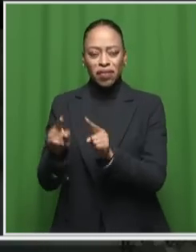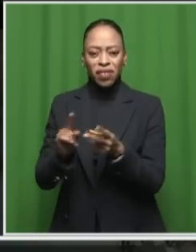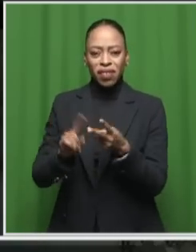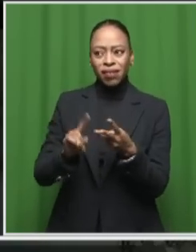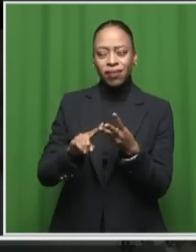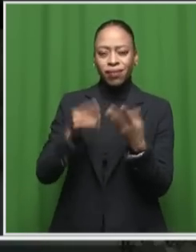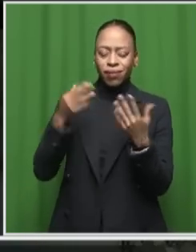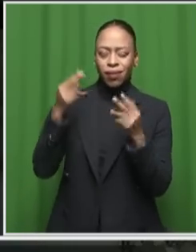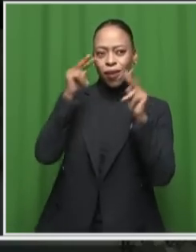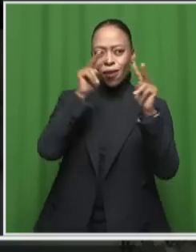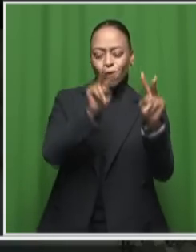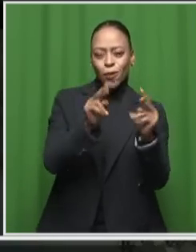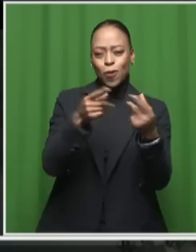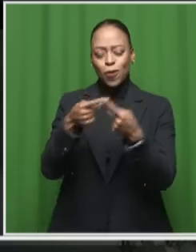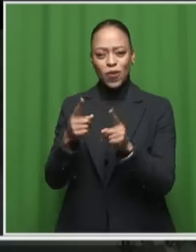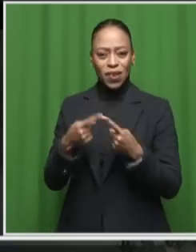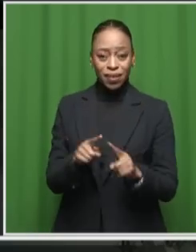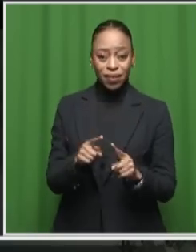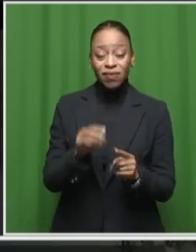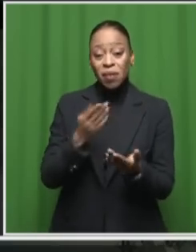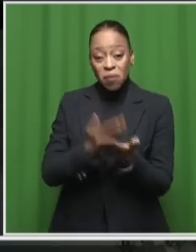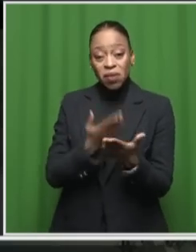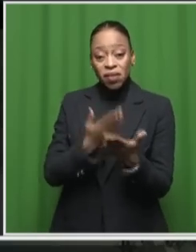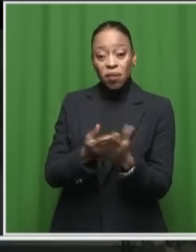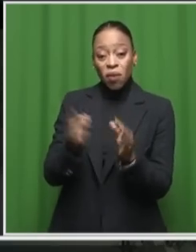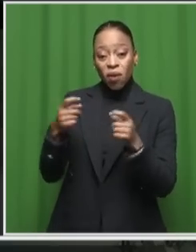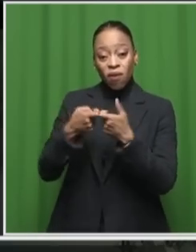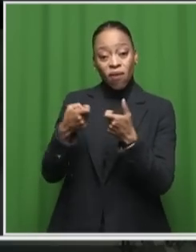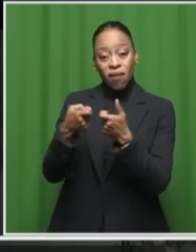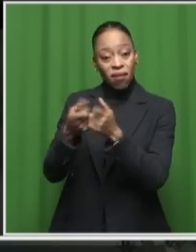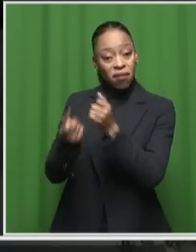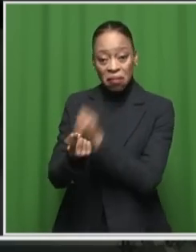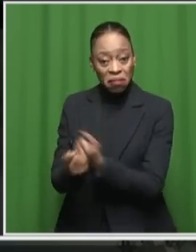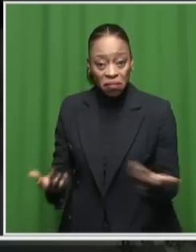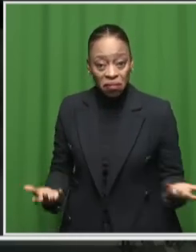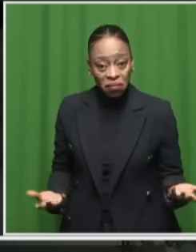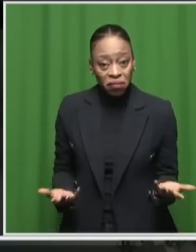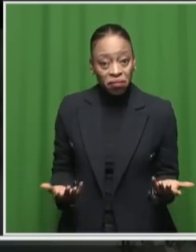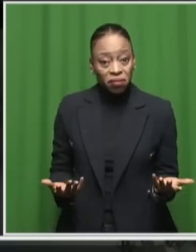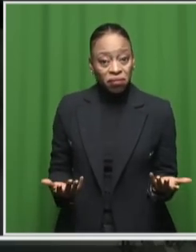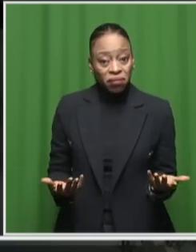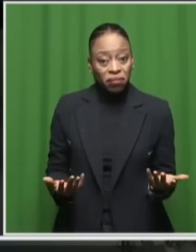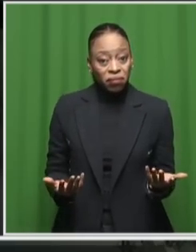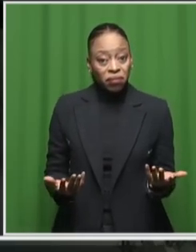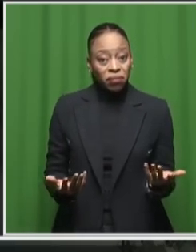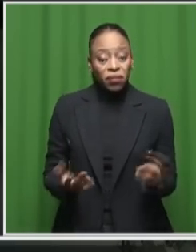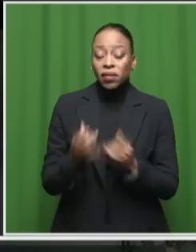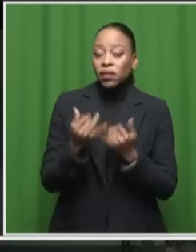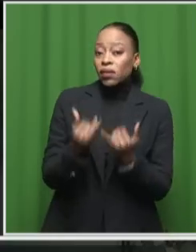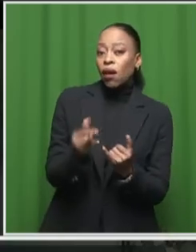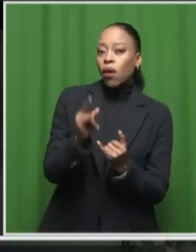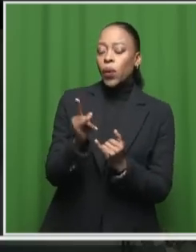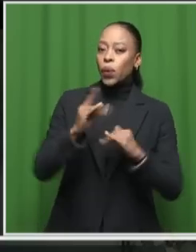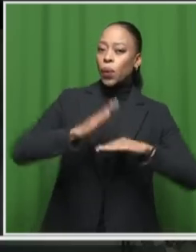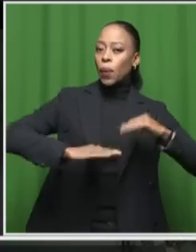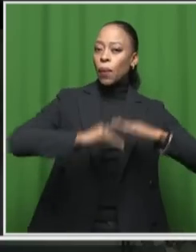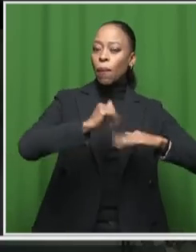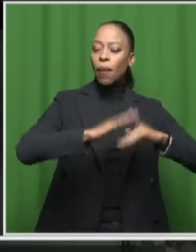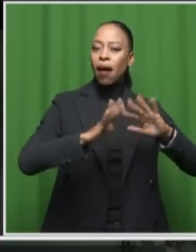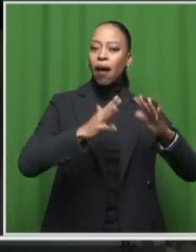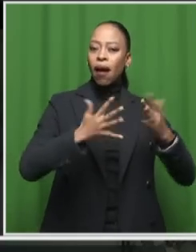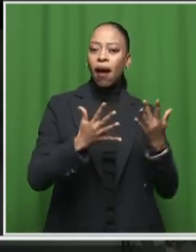positions on several policy issues can obviously become unwieldy. But how do you build a rapport